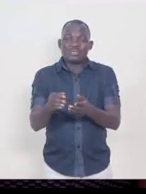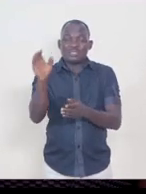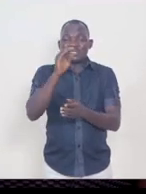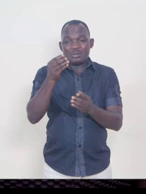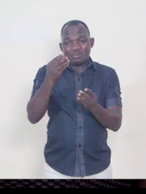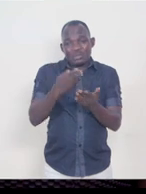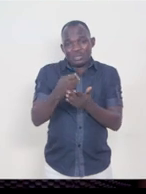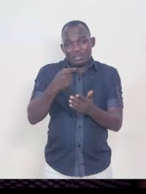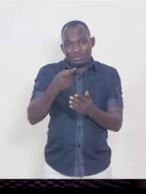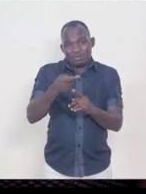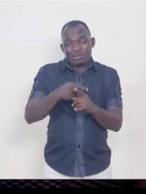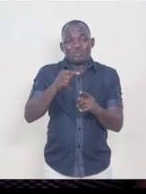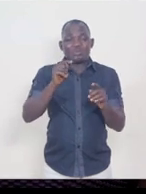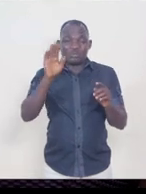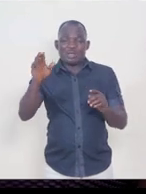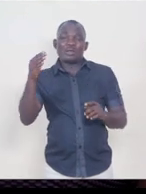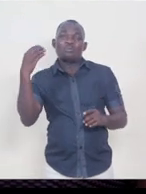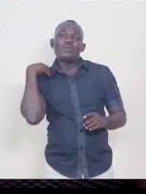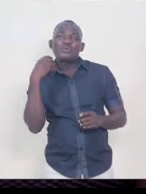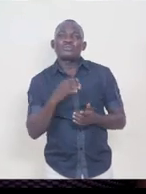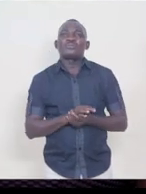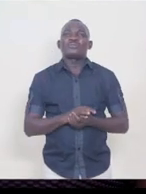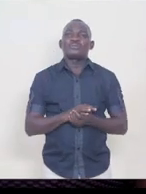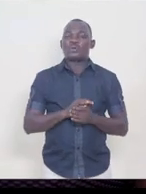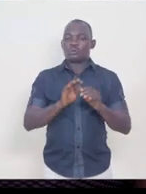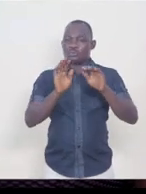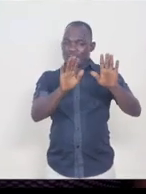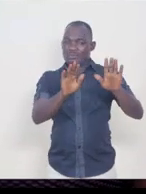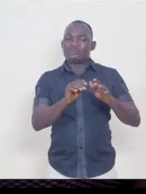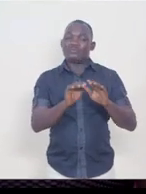from my client. No, sir. No.